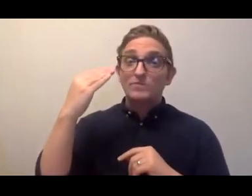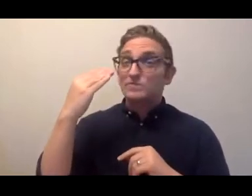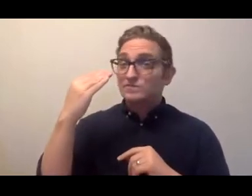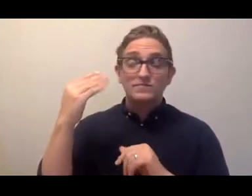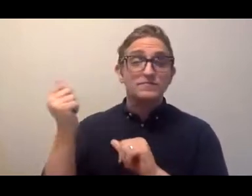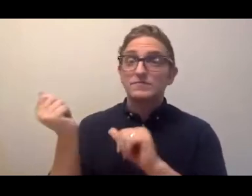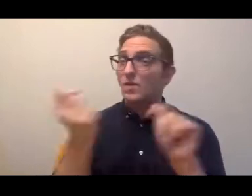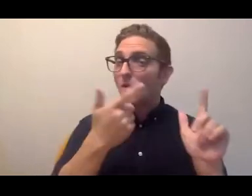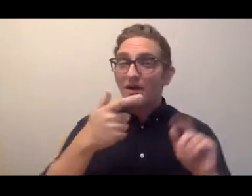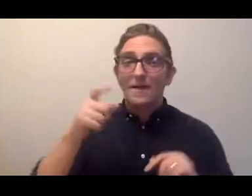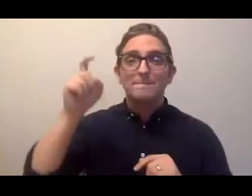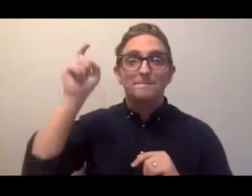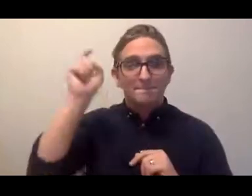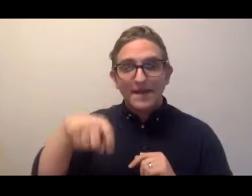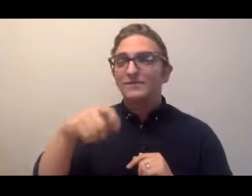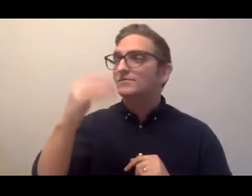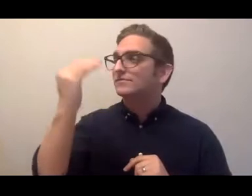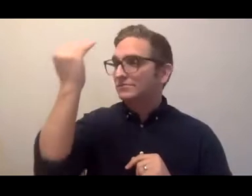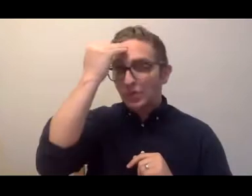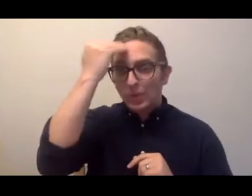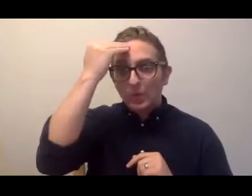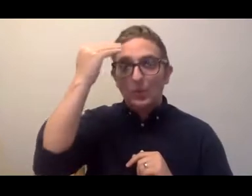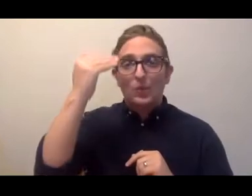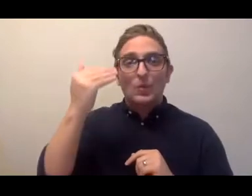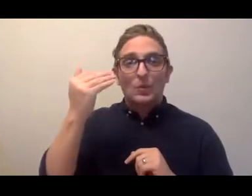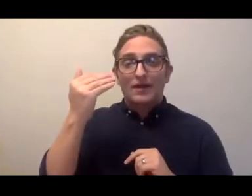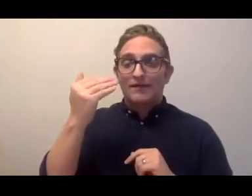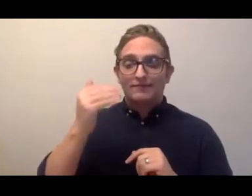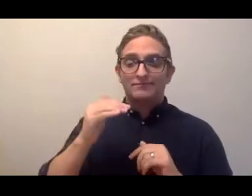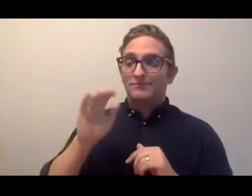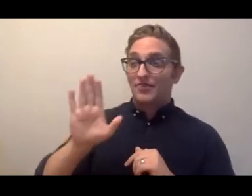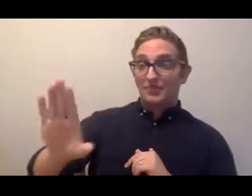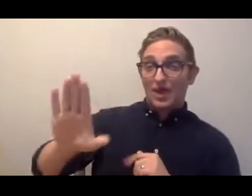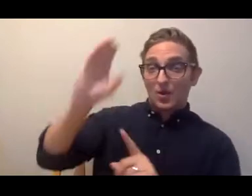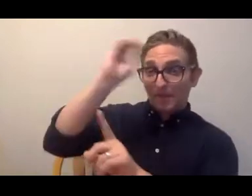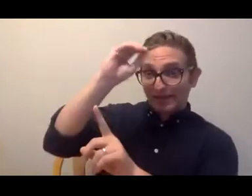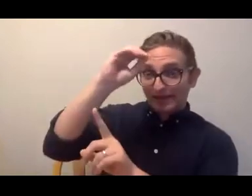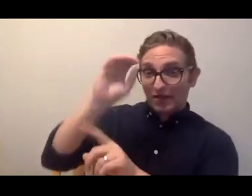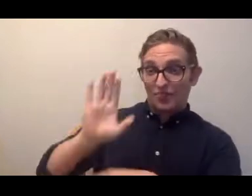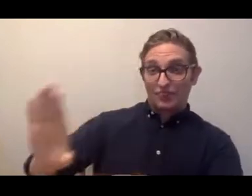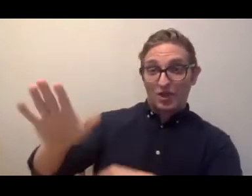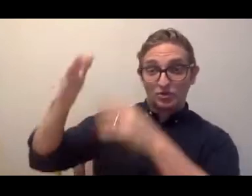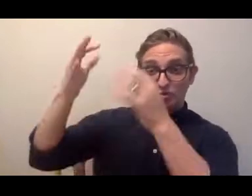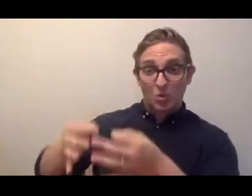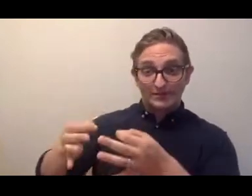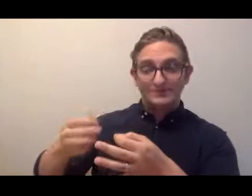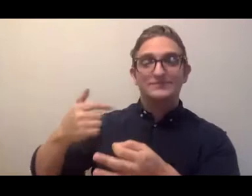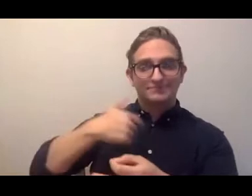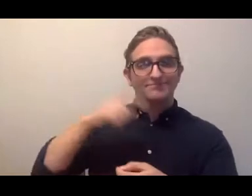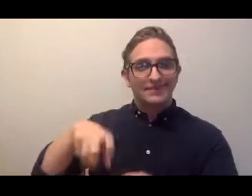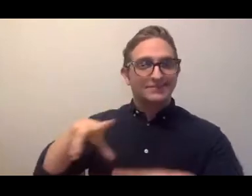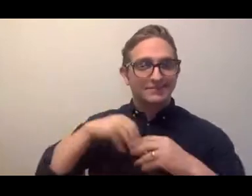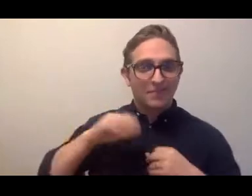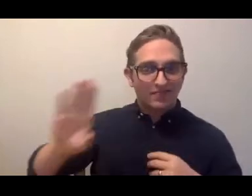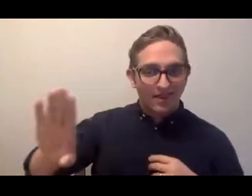has to be able to come to where they are themselves. And I've got to accept other people's choices, just like I want my choices